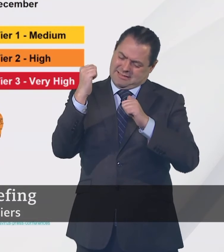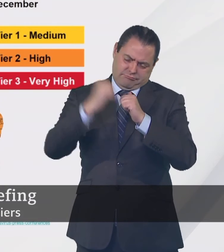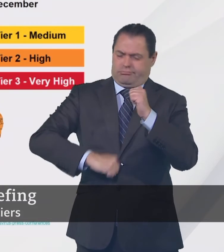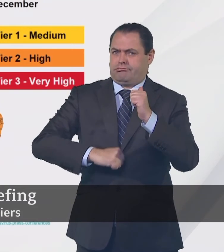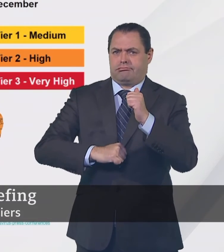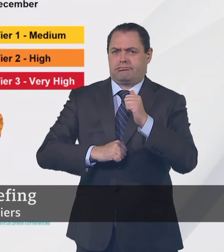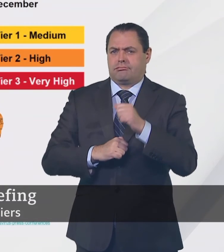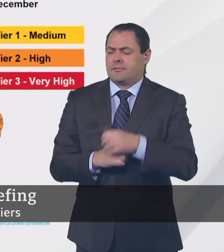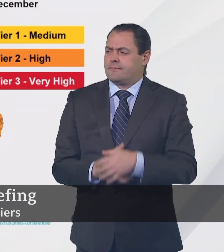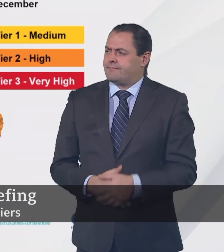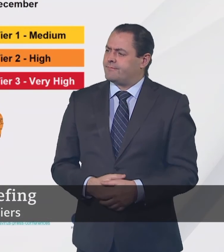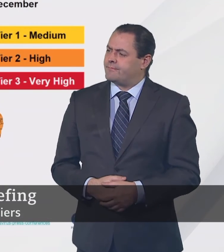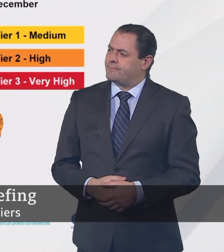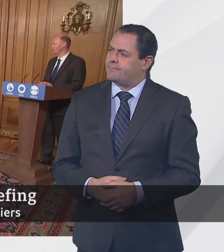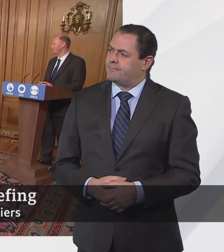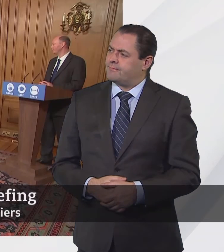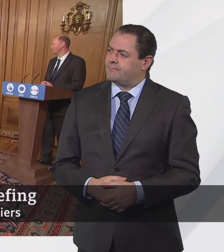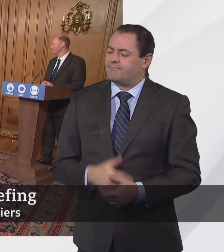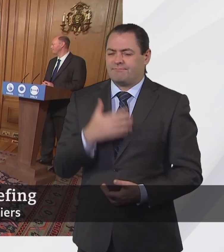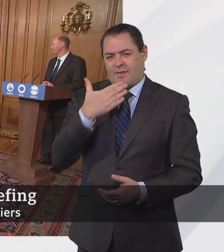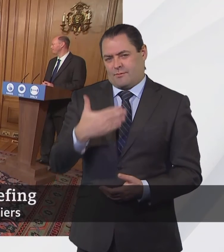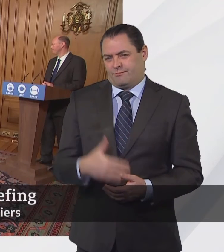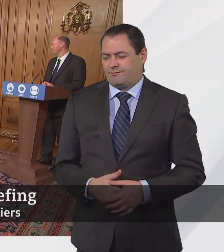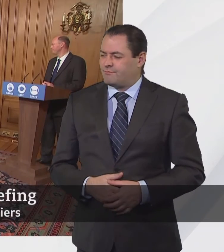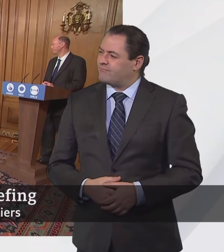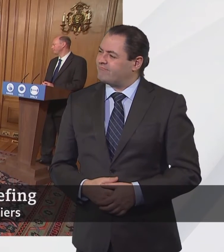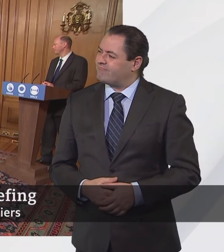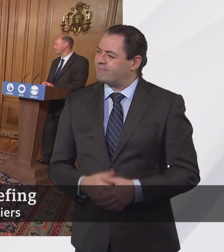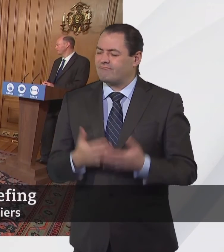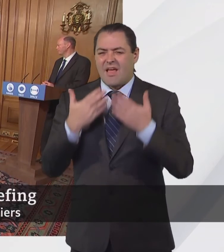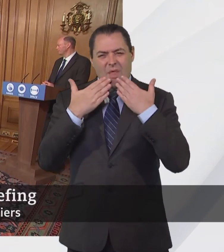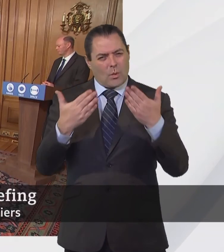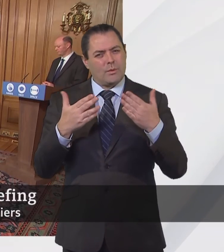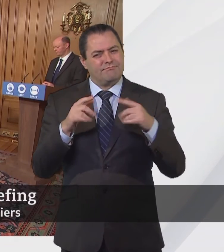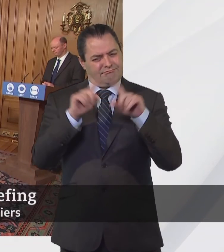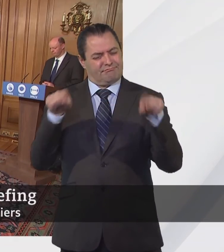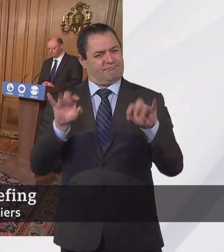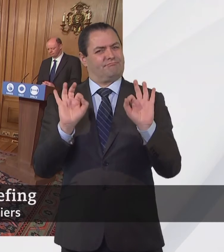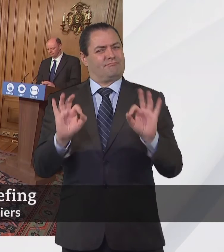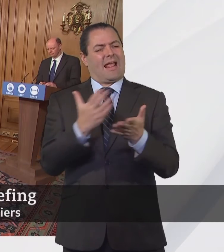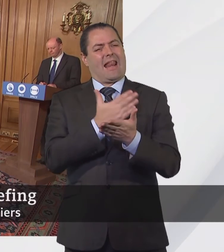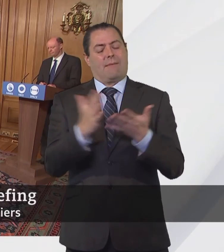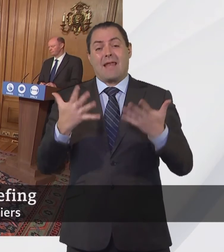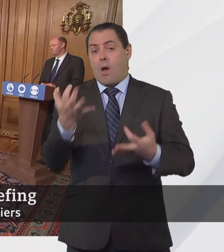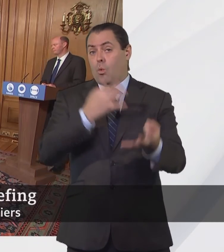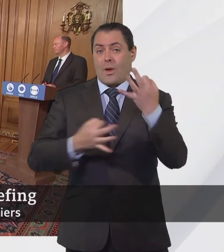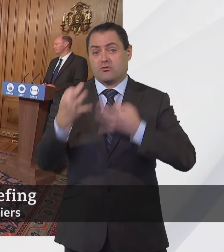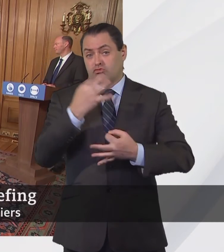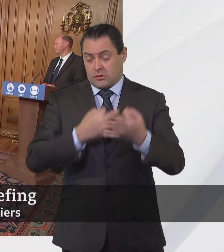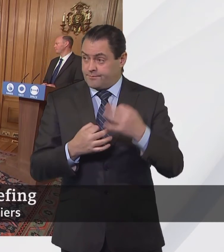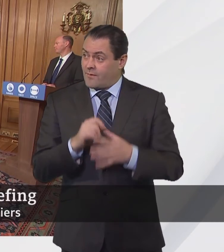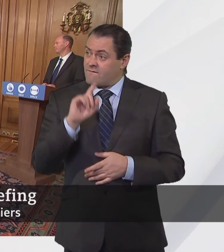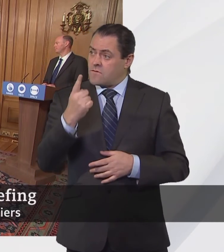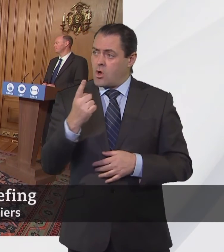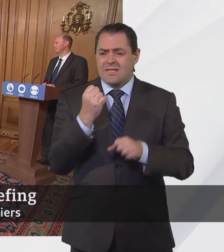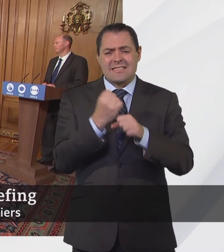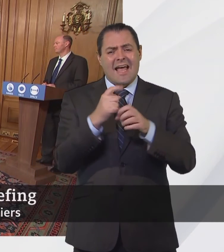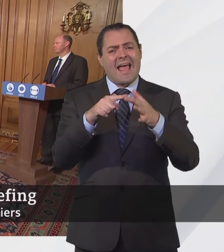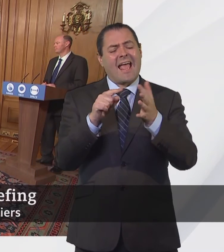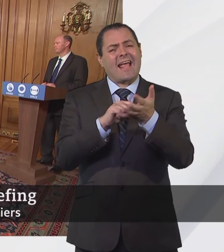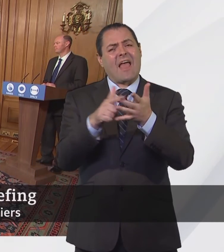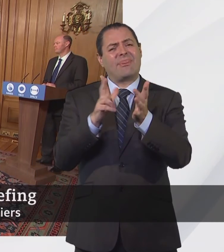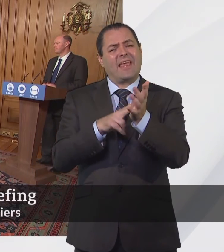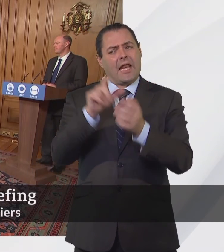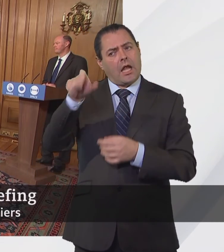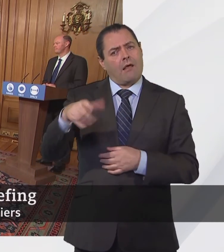that ministers finally take. Thank you very much. Brilliant. Thank you very much, Patrick. Thank you, Chris. Let's go to questions from the public. First of all, we go to Gethin